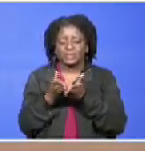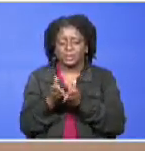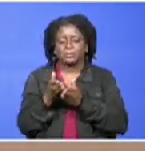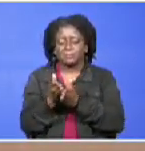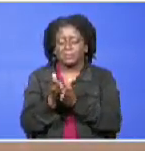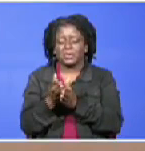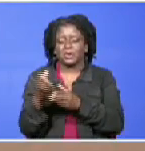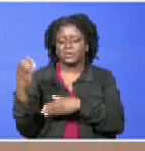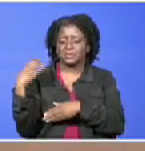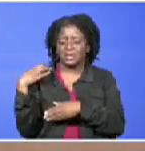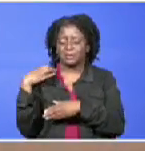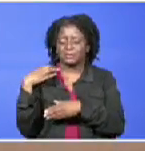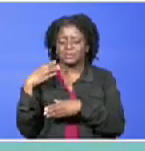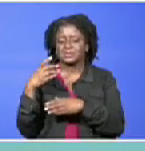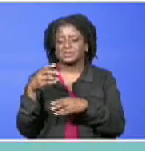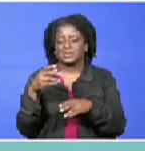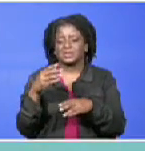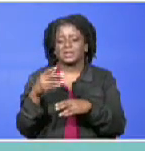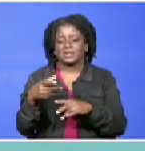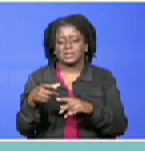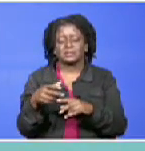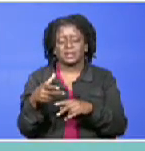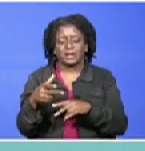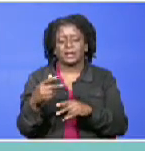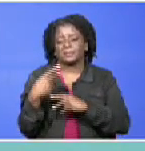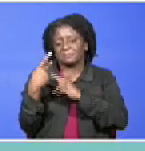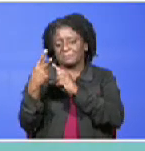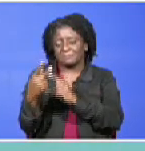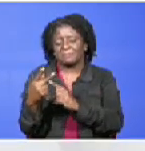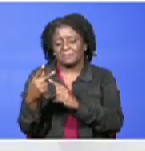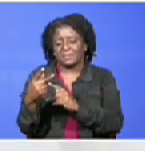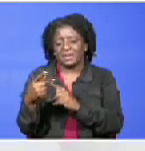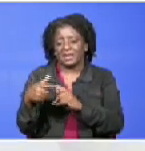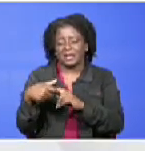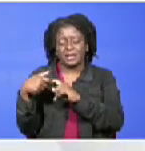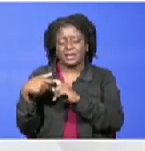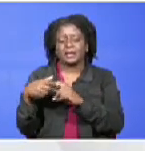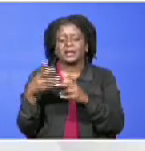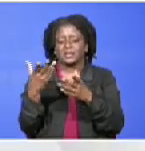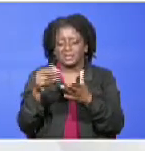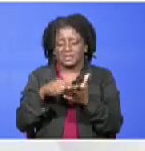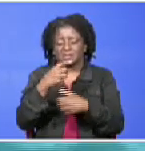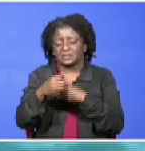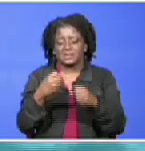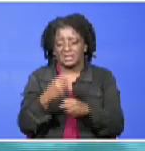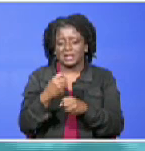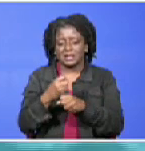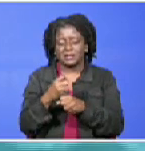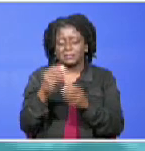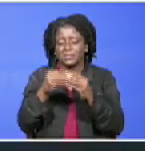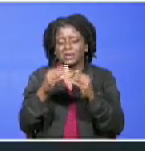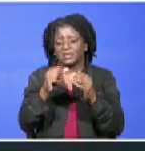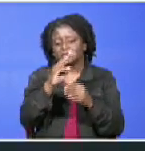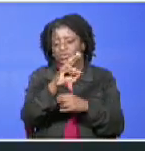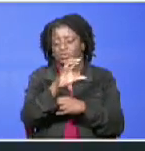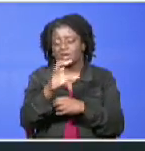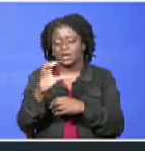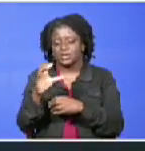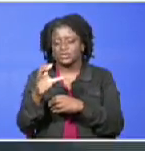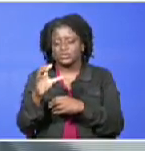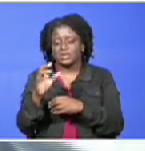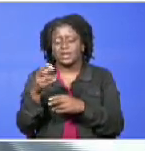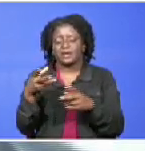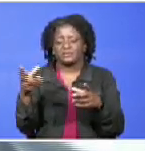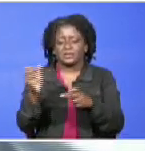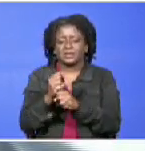have infiltrated the country's borders, gaining access through Exuma, New Providence, and Abaco, where a boat sank, killing